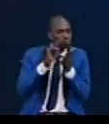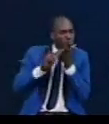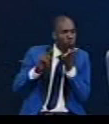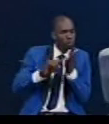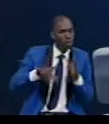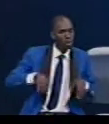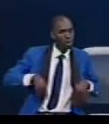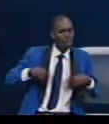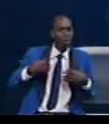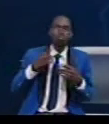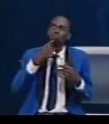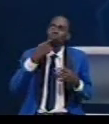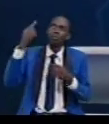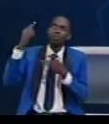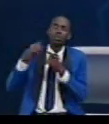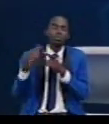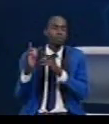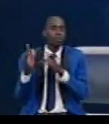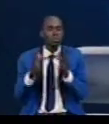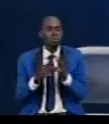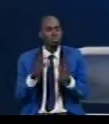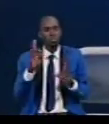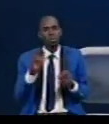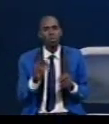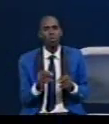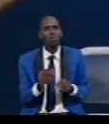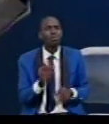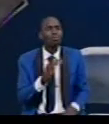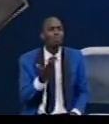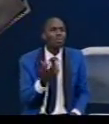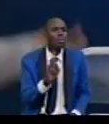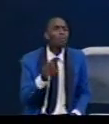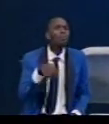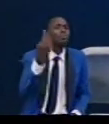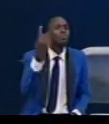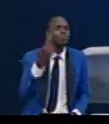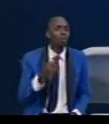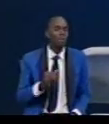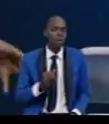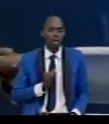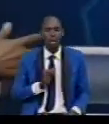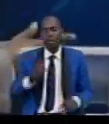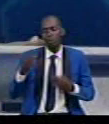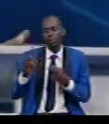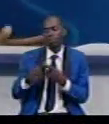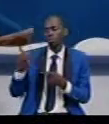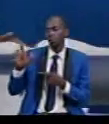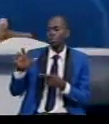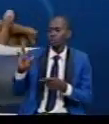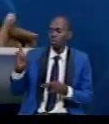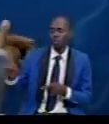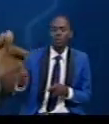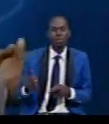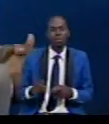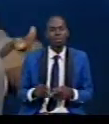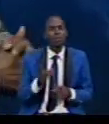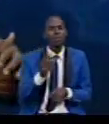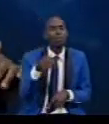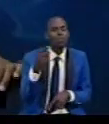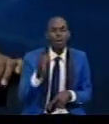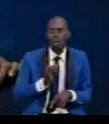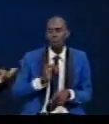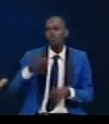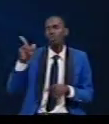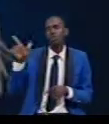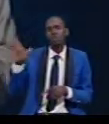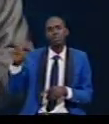went for crusade, GCK. Where did you go? I want a solution to my problem. And then your neighbor will say, do you think you're